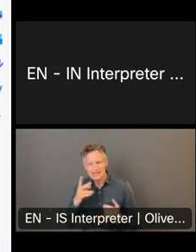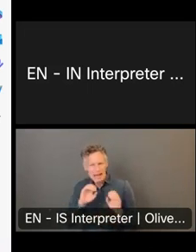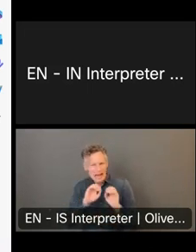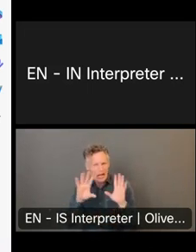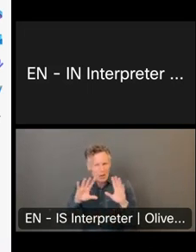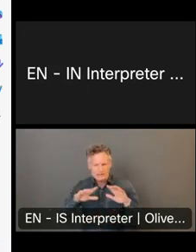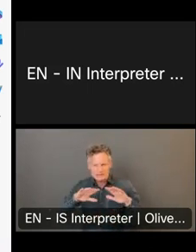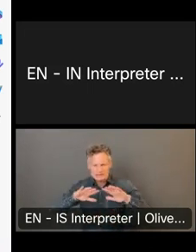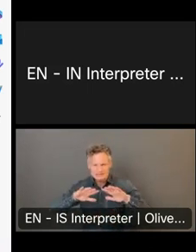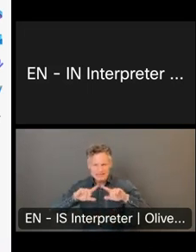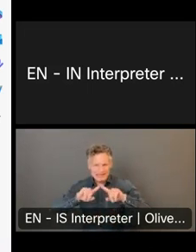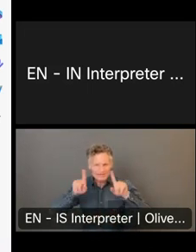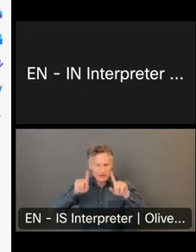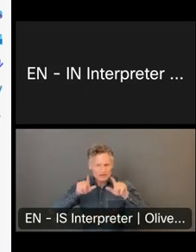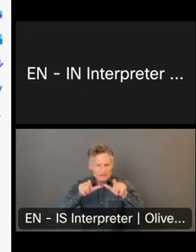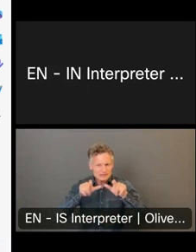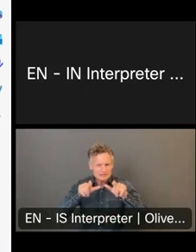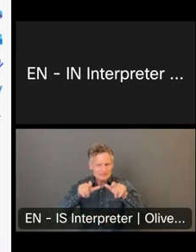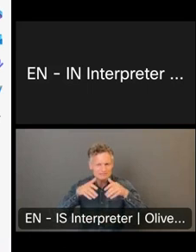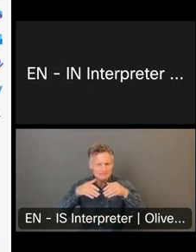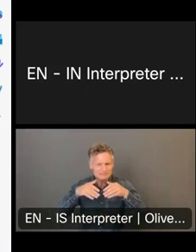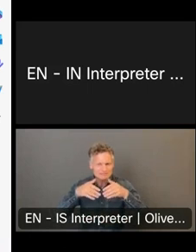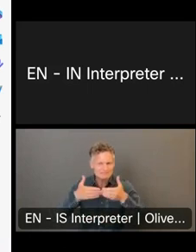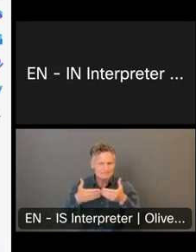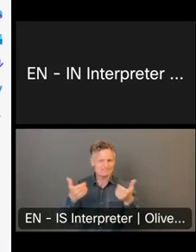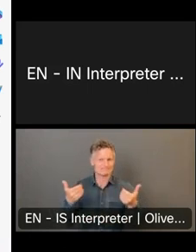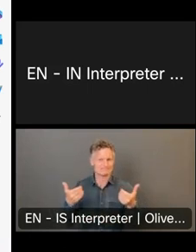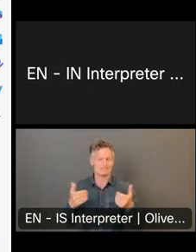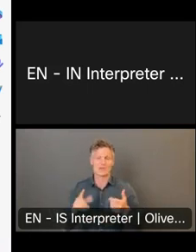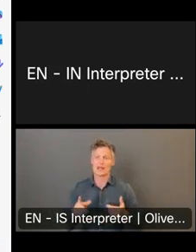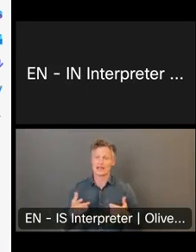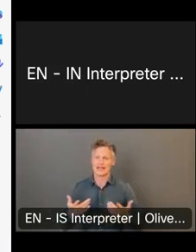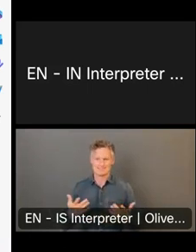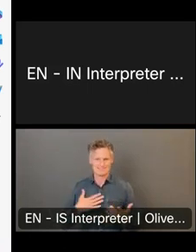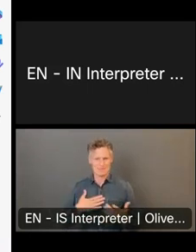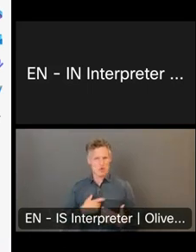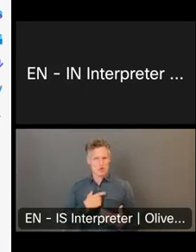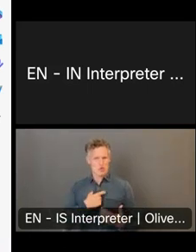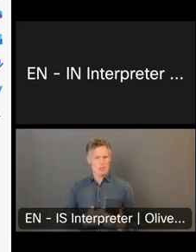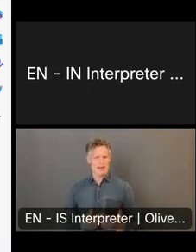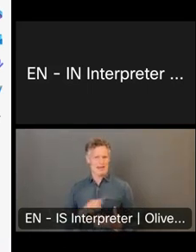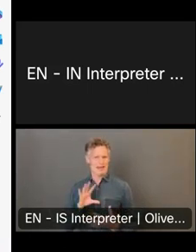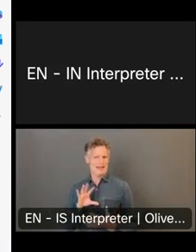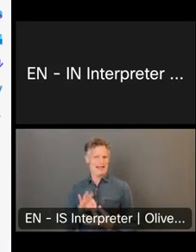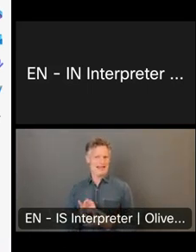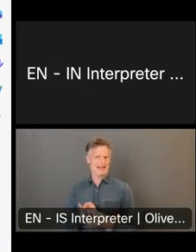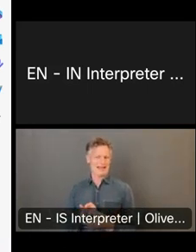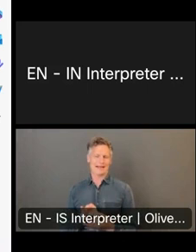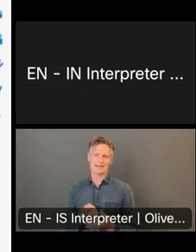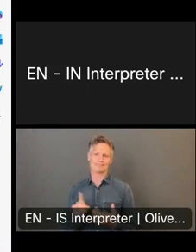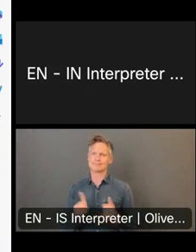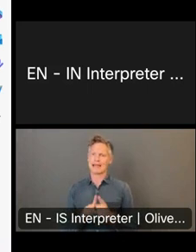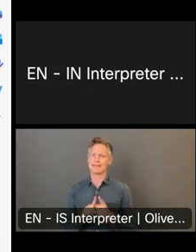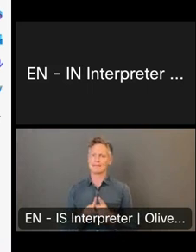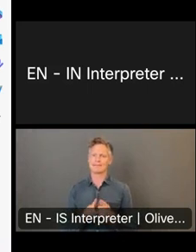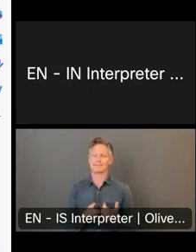being not intransitive. Whereas for very human things like the possibilities that